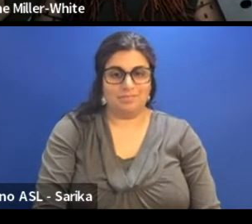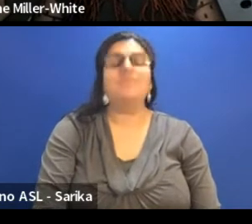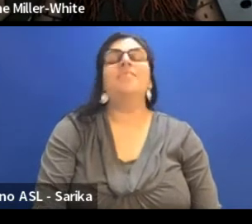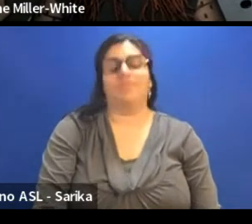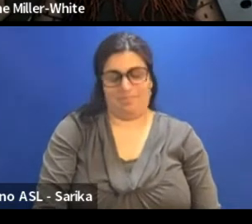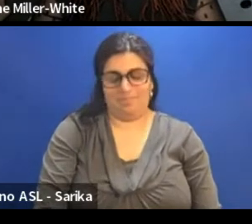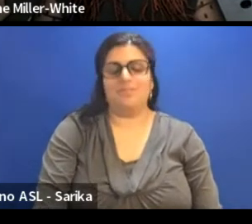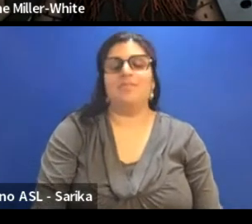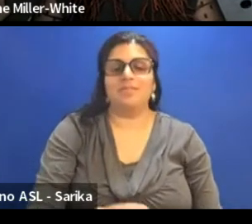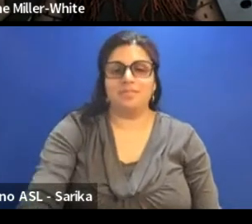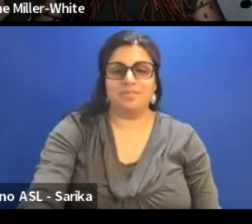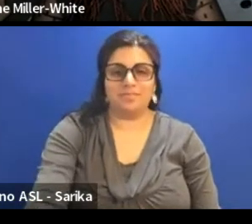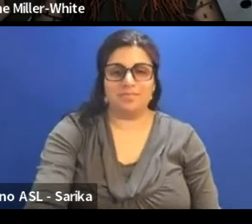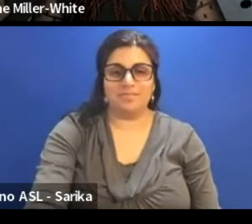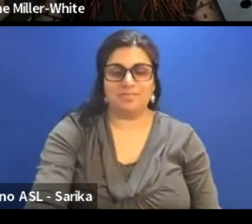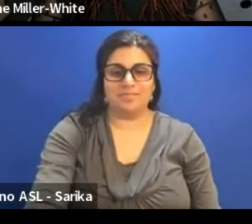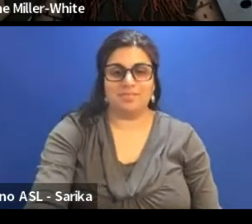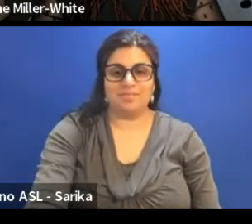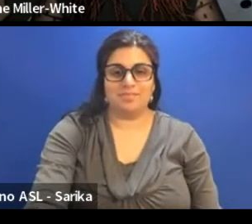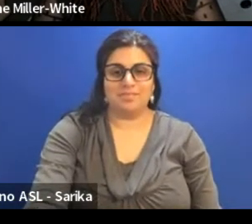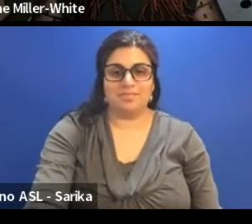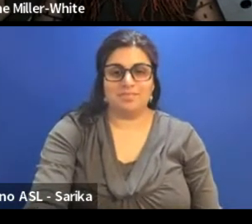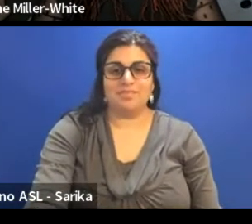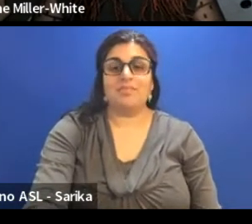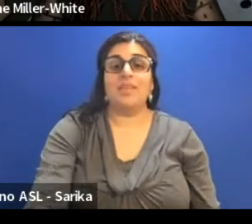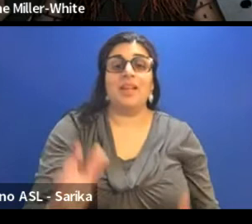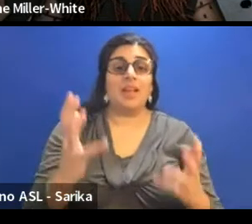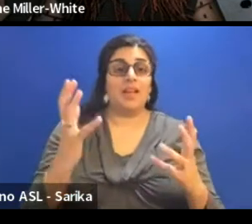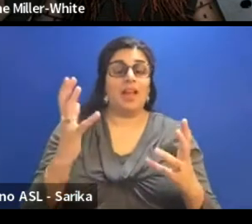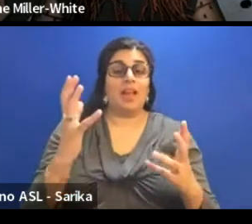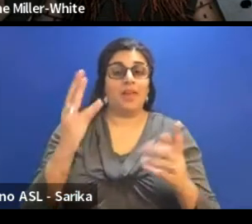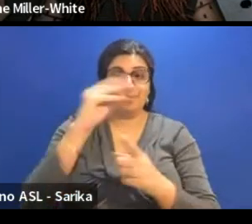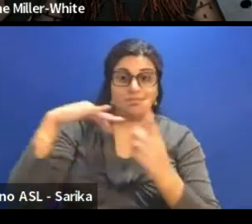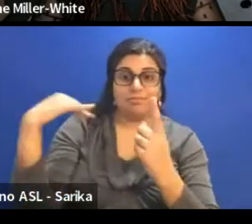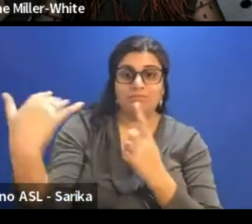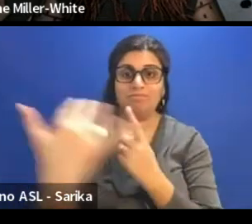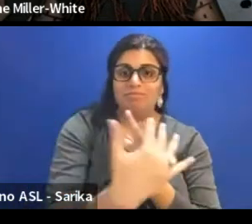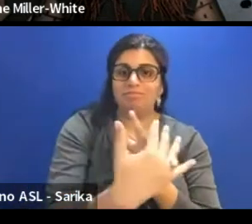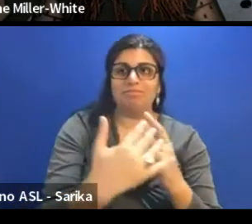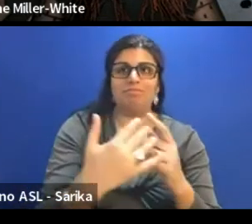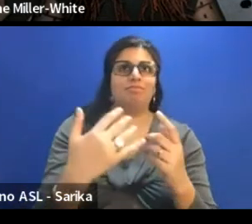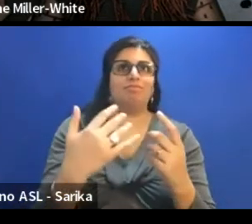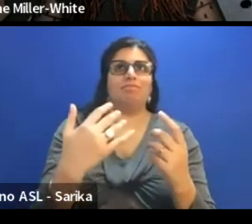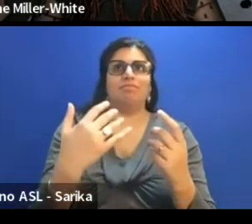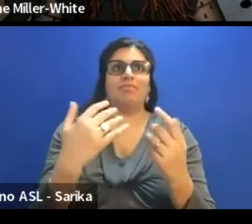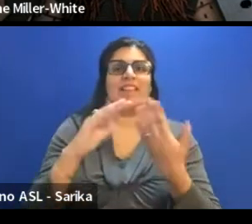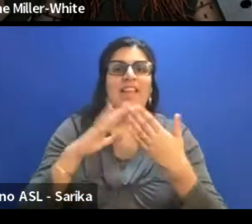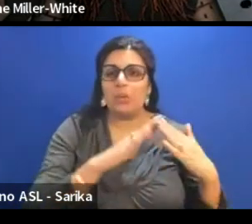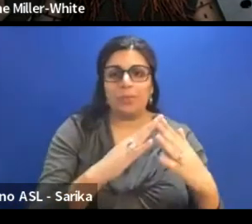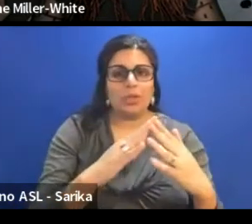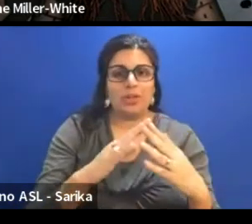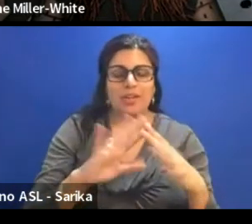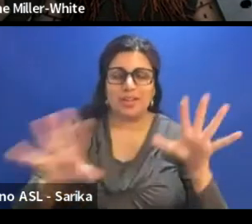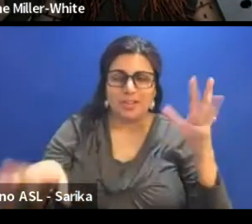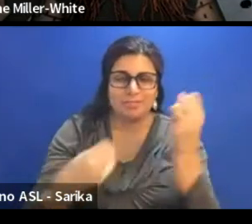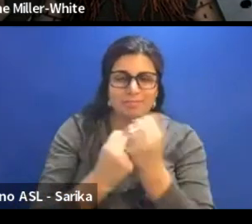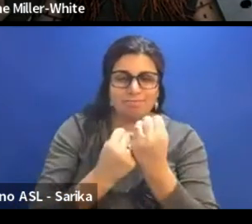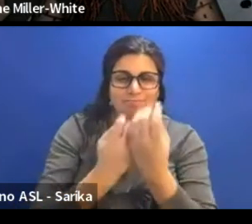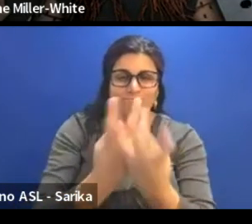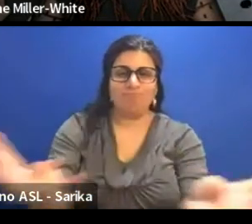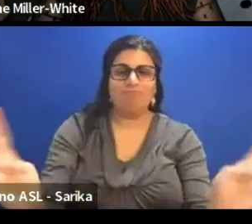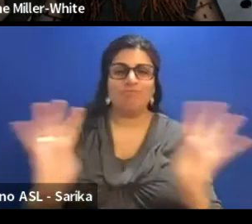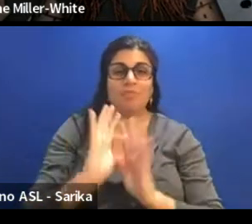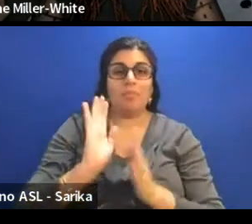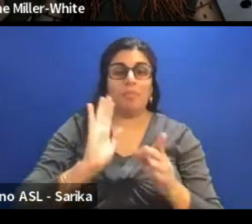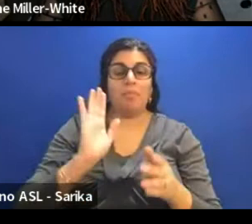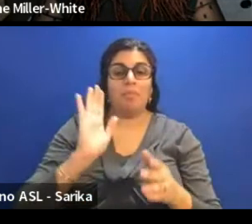And just by really being surrounded by the community, by your community, by people who